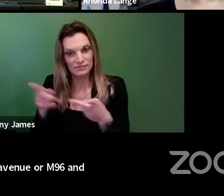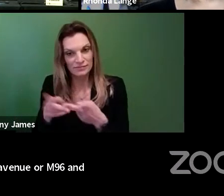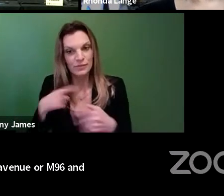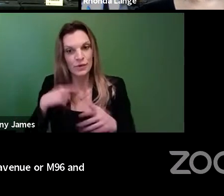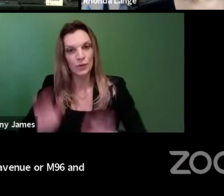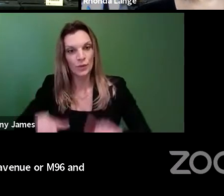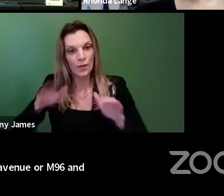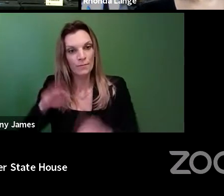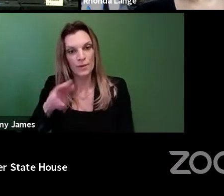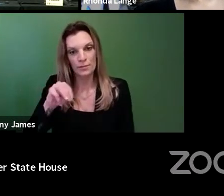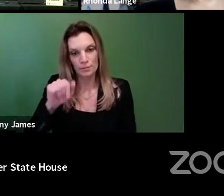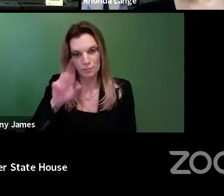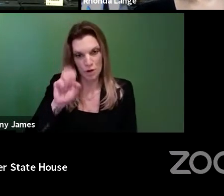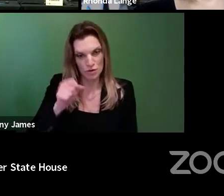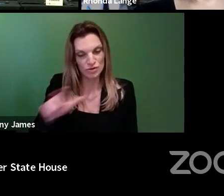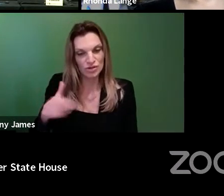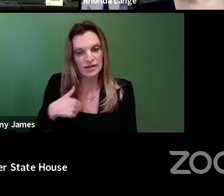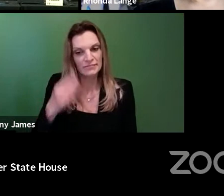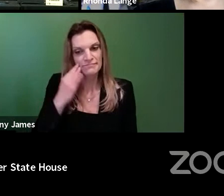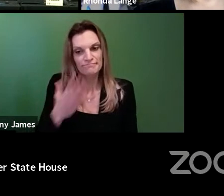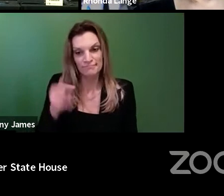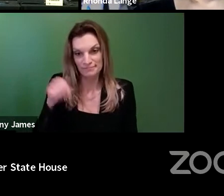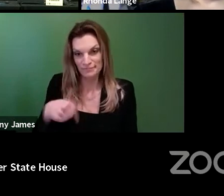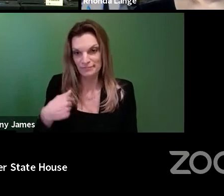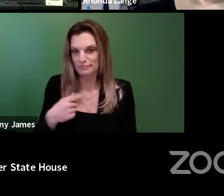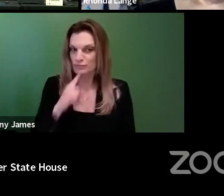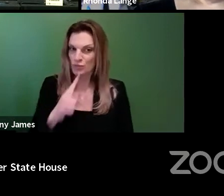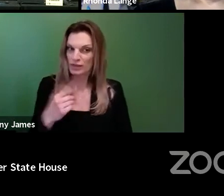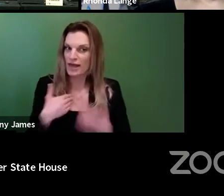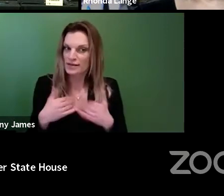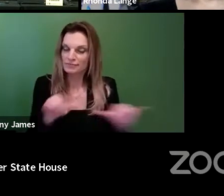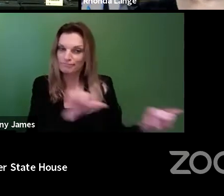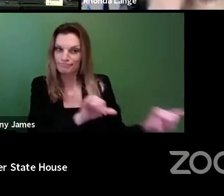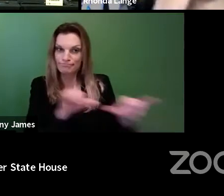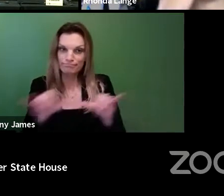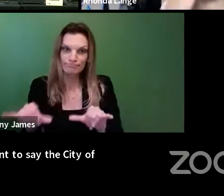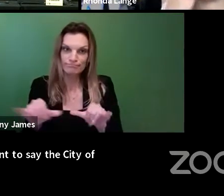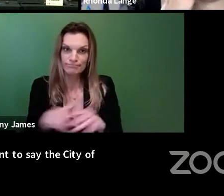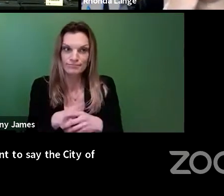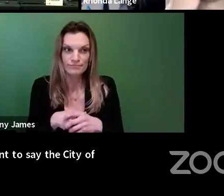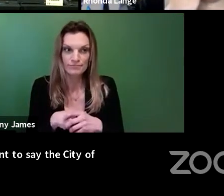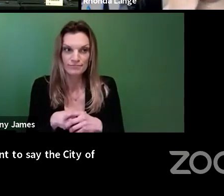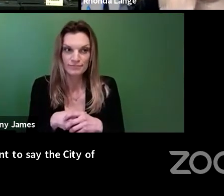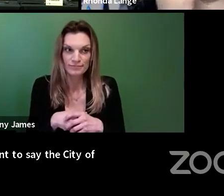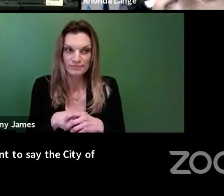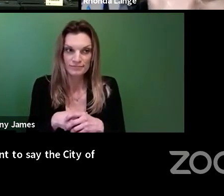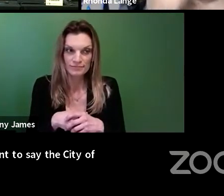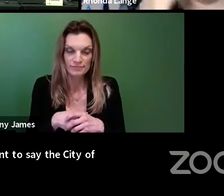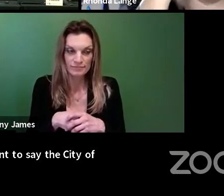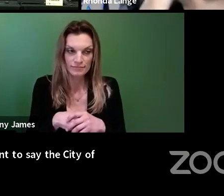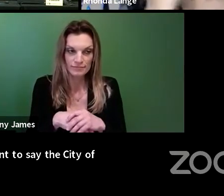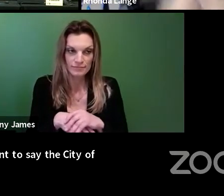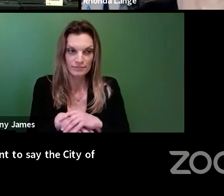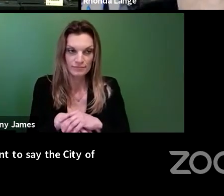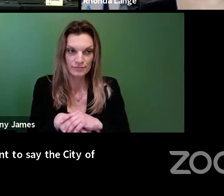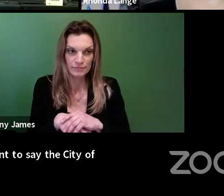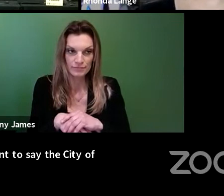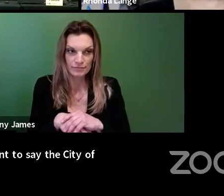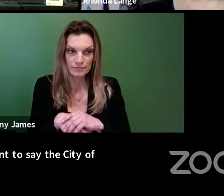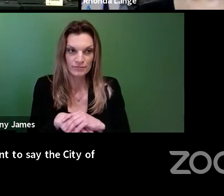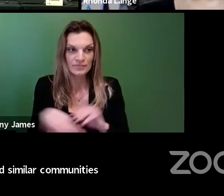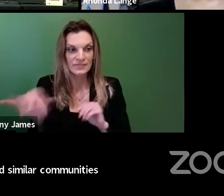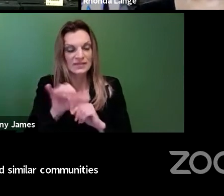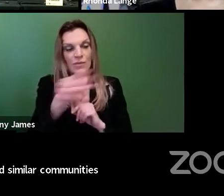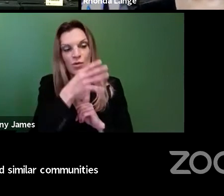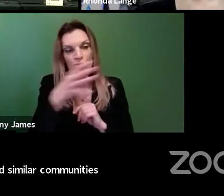to highlight that the city of Marshall has far more in common and with similar communities of interest with the small